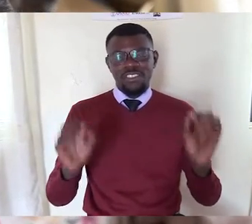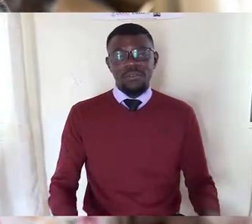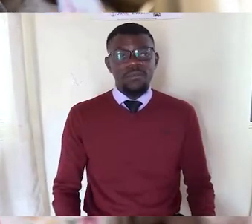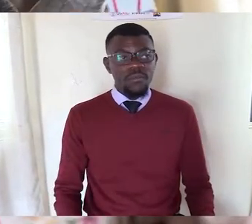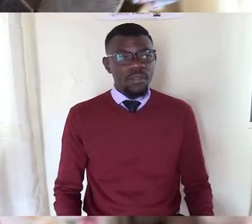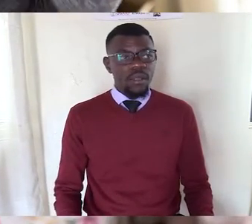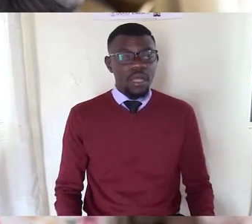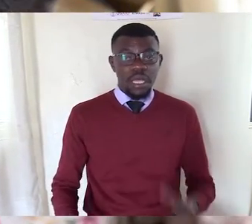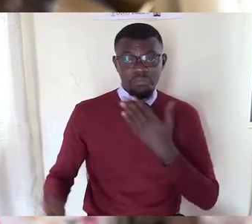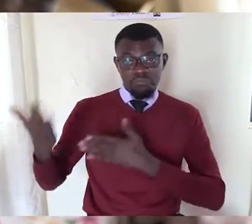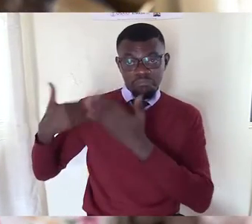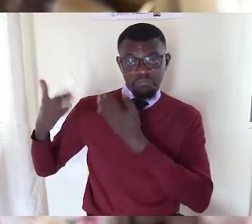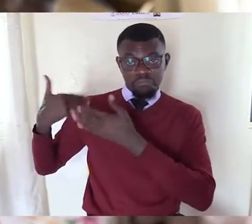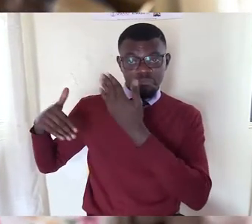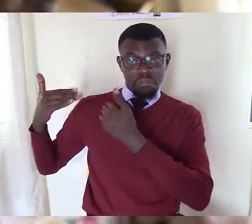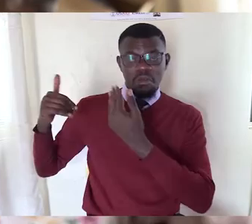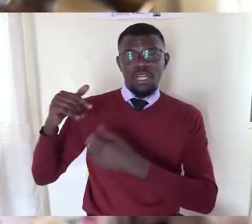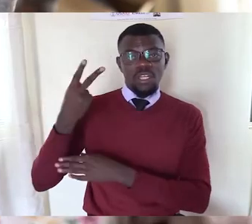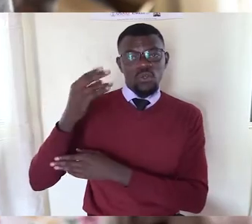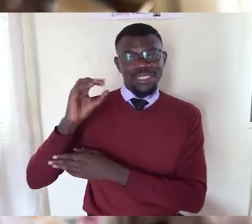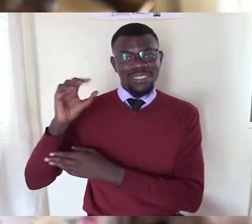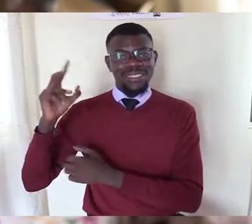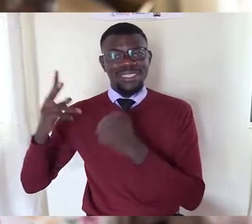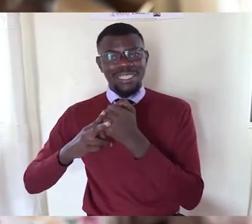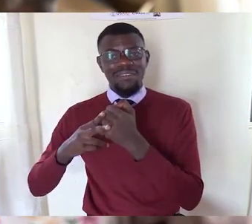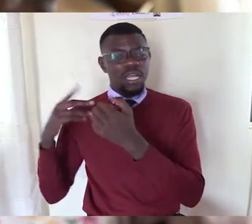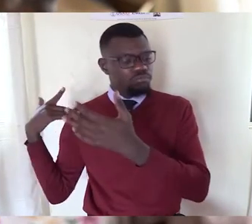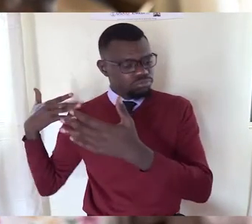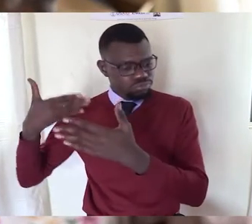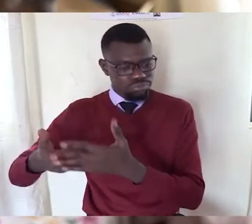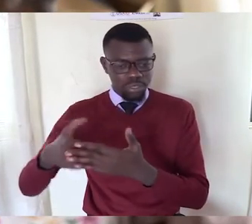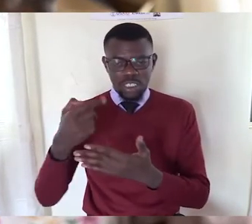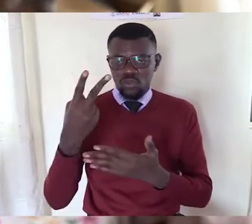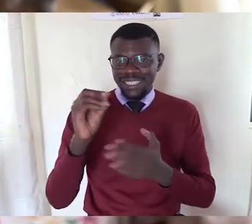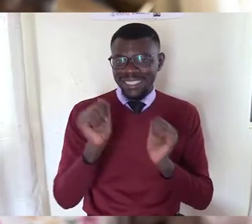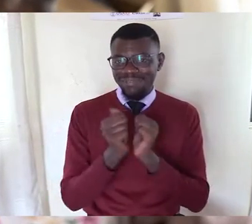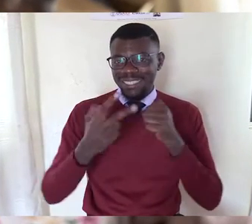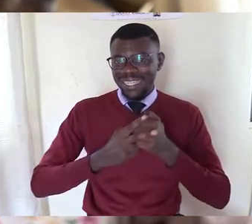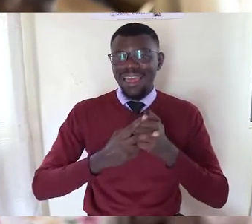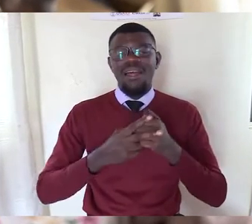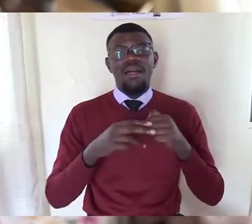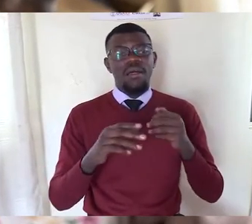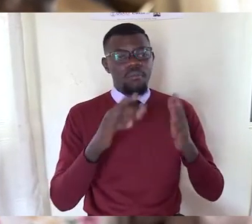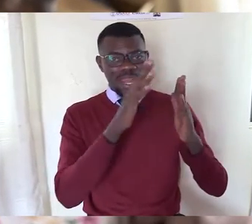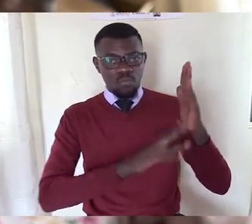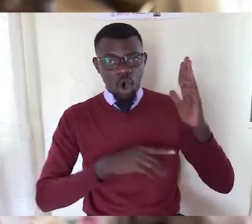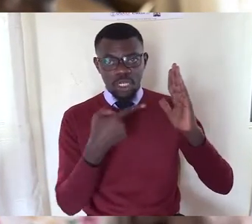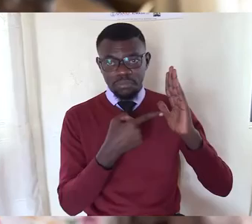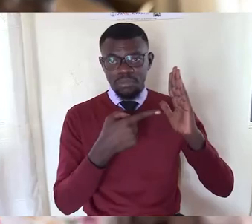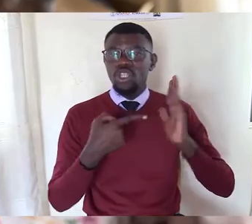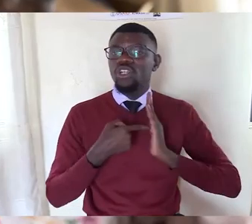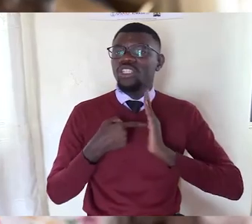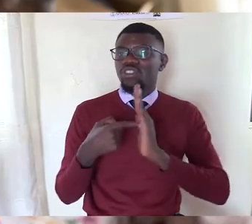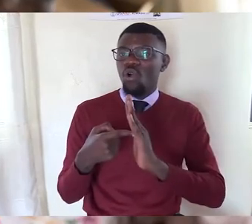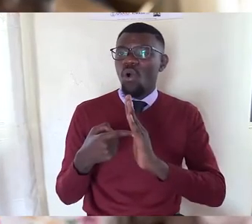From the history of 2007 to date in 2017, our report has shown or